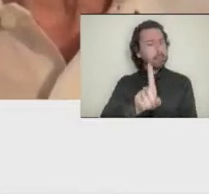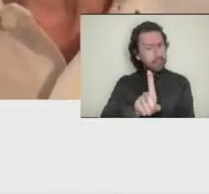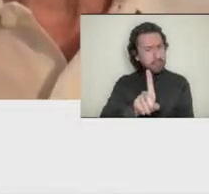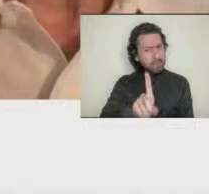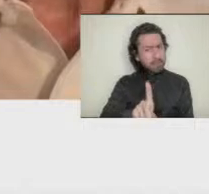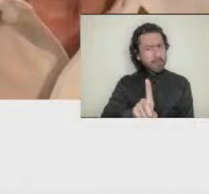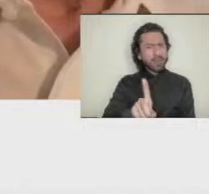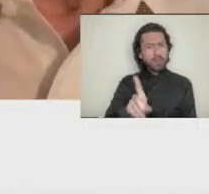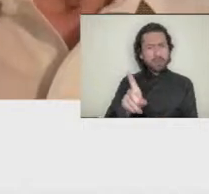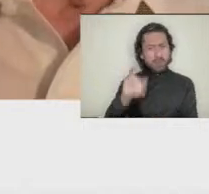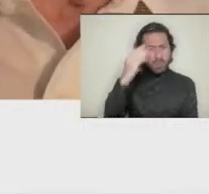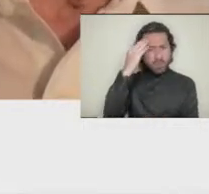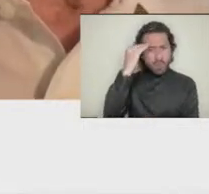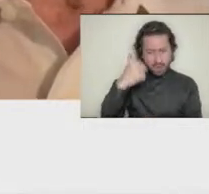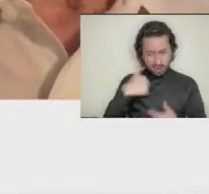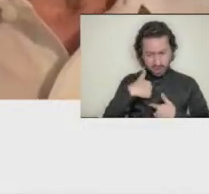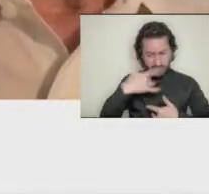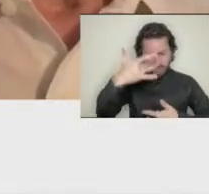health.